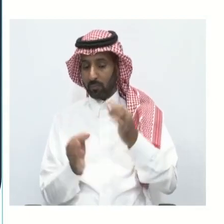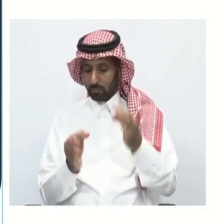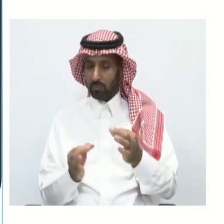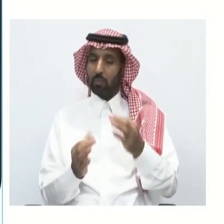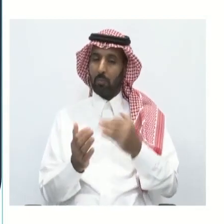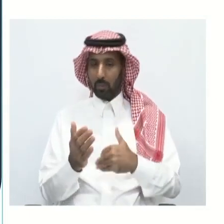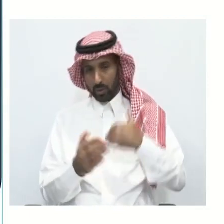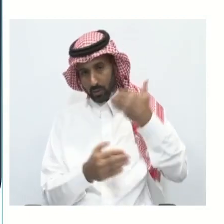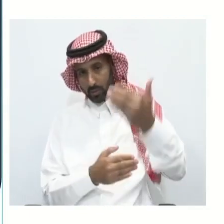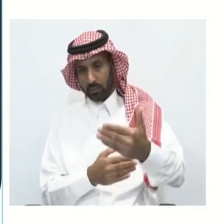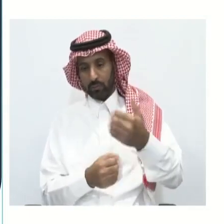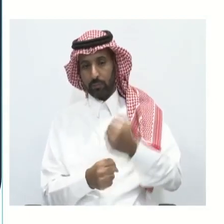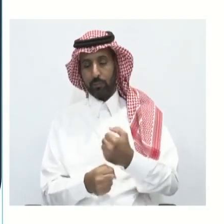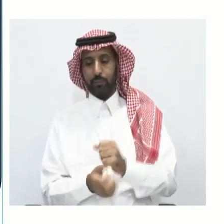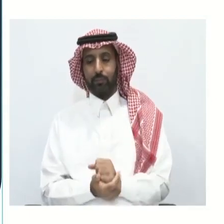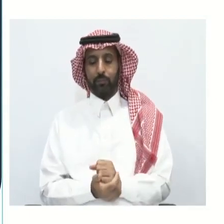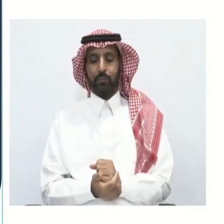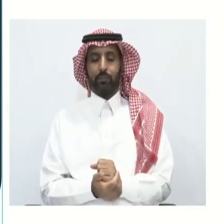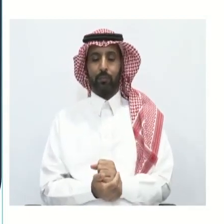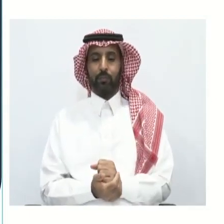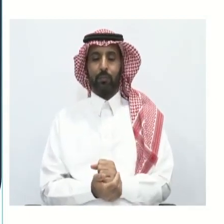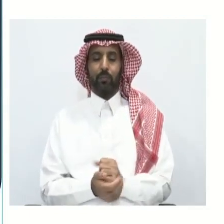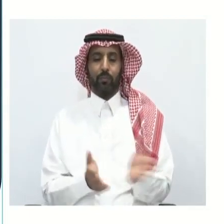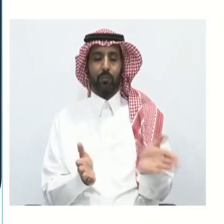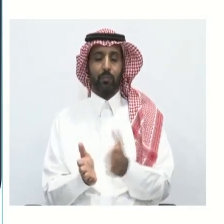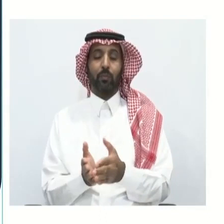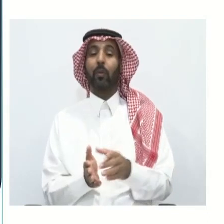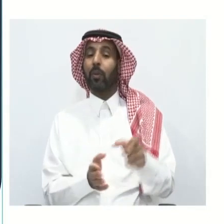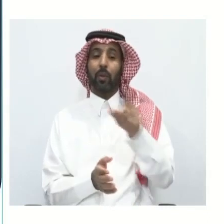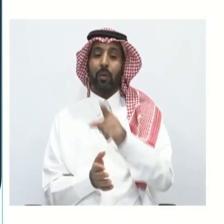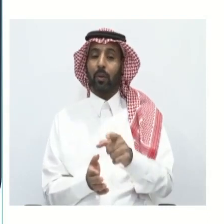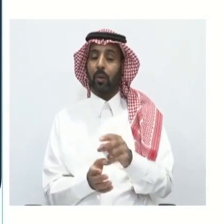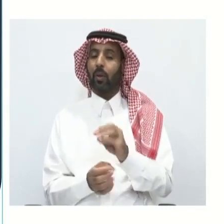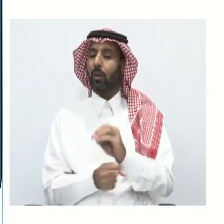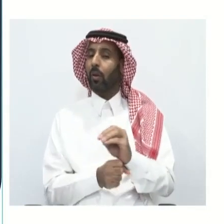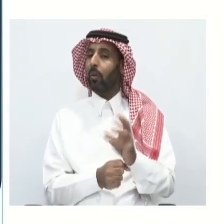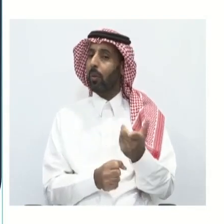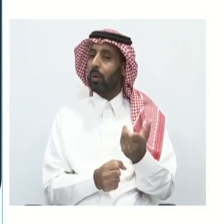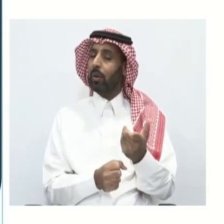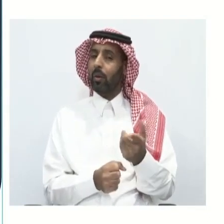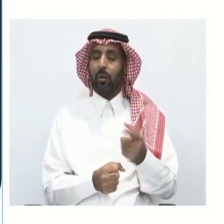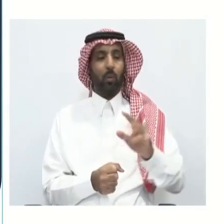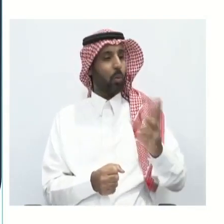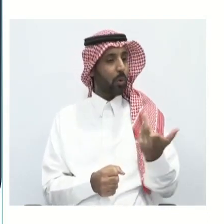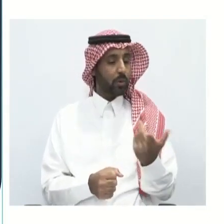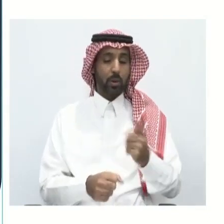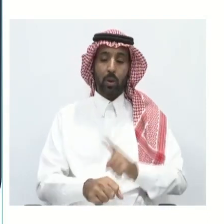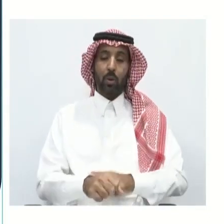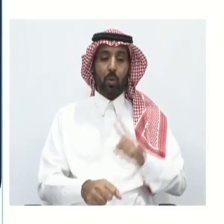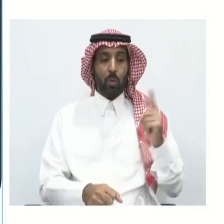here, information questions. Information questions. You can see them here. What, when,